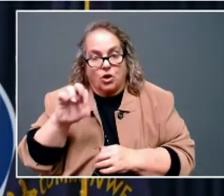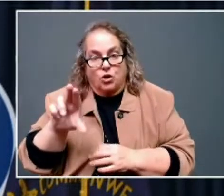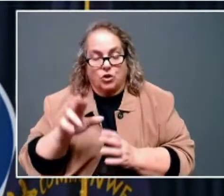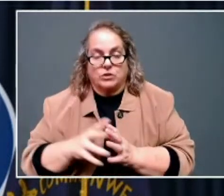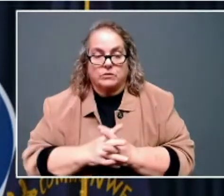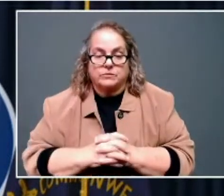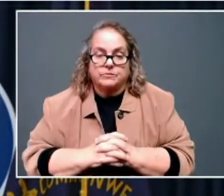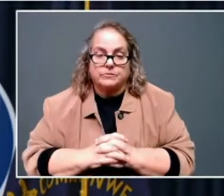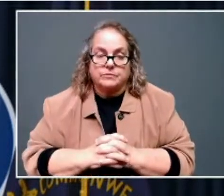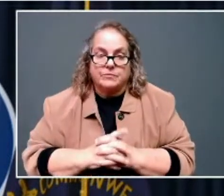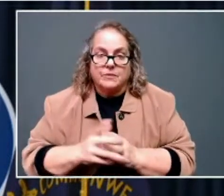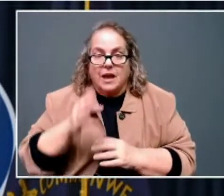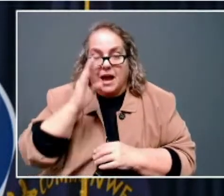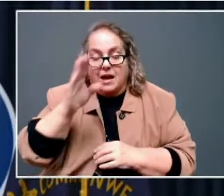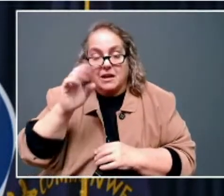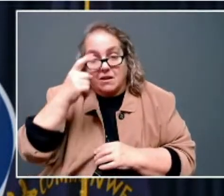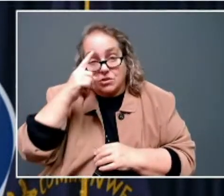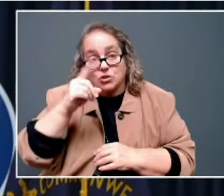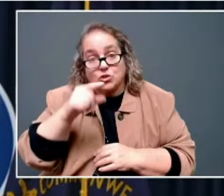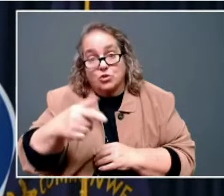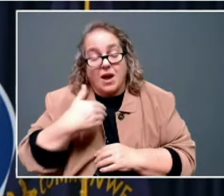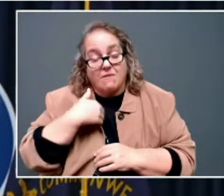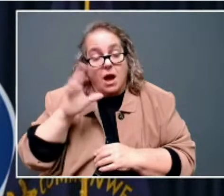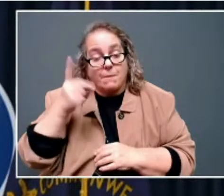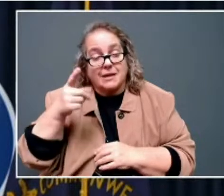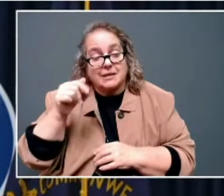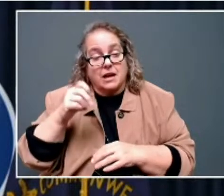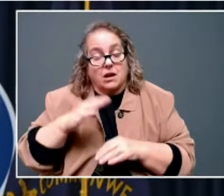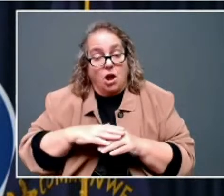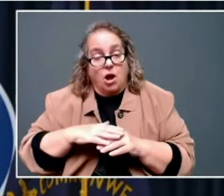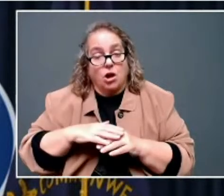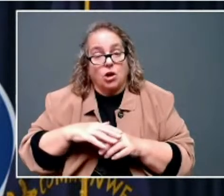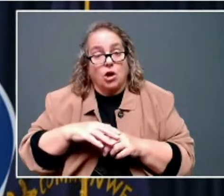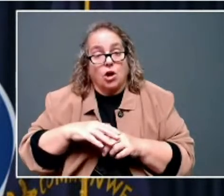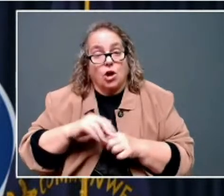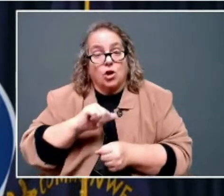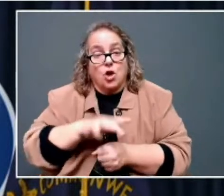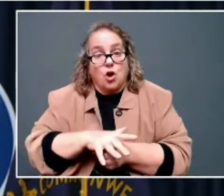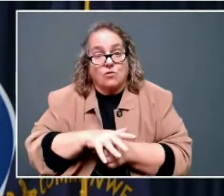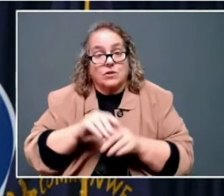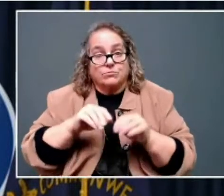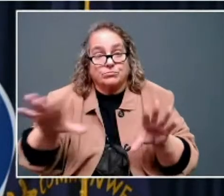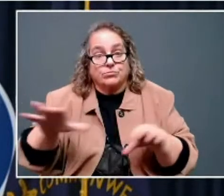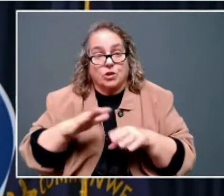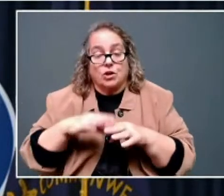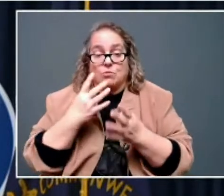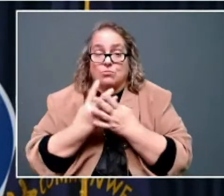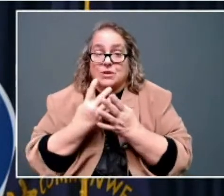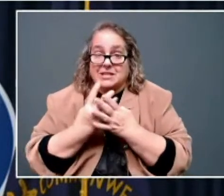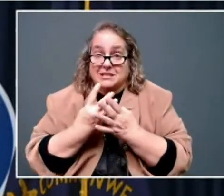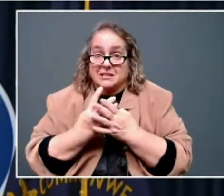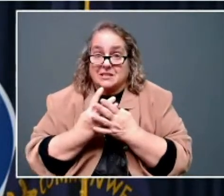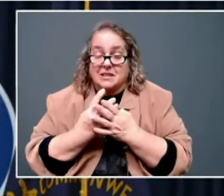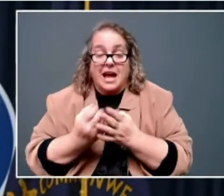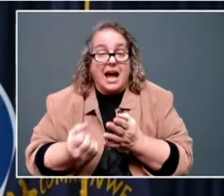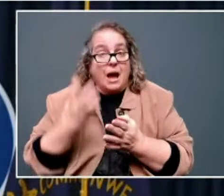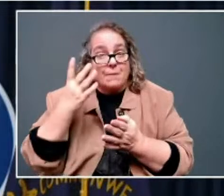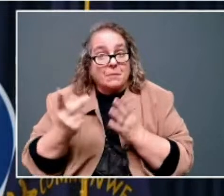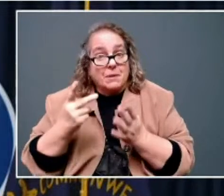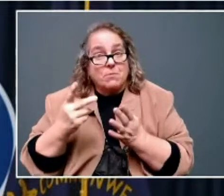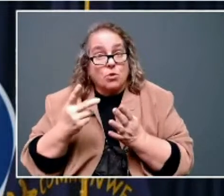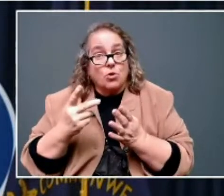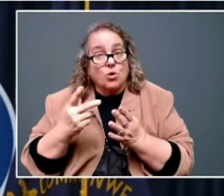Hi, Governor. Do you have an update on the COVID outbreak in prisons? Is there an estimate of how many people have tested